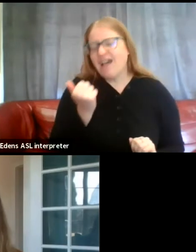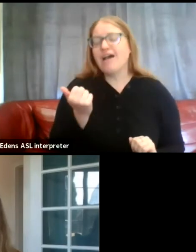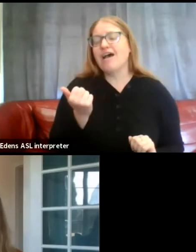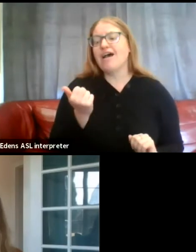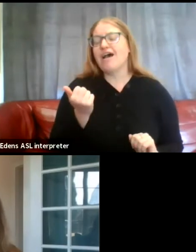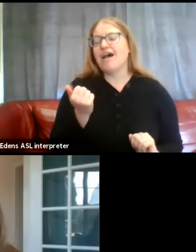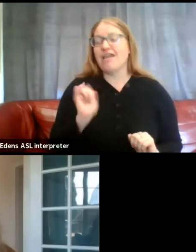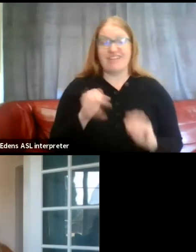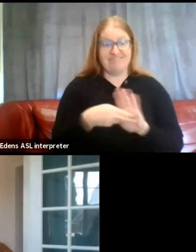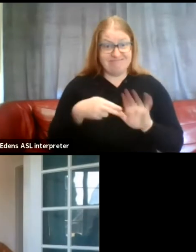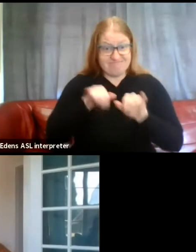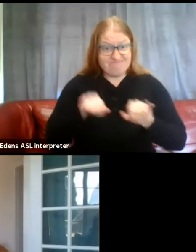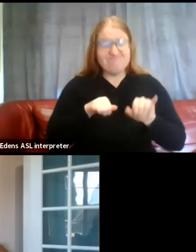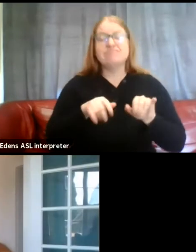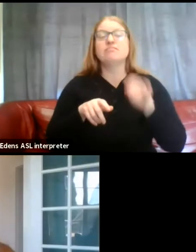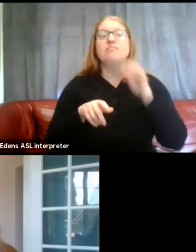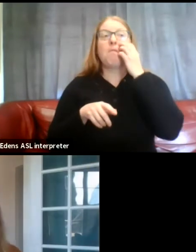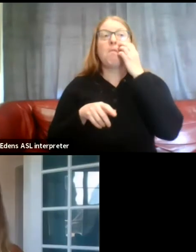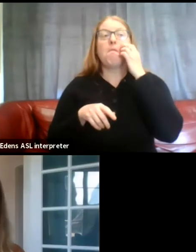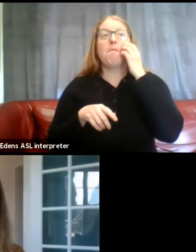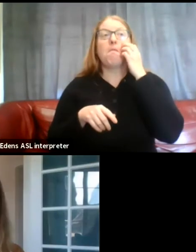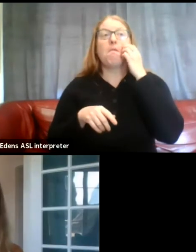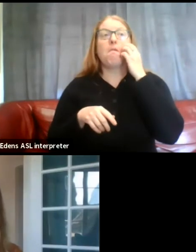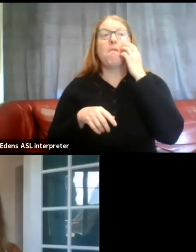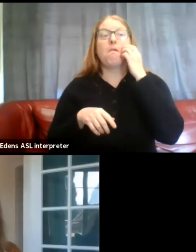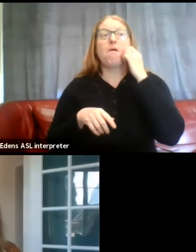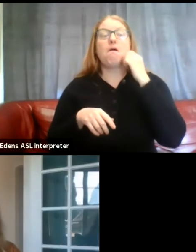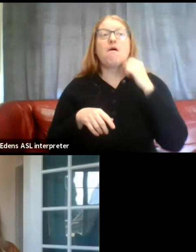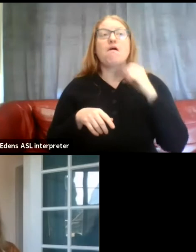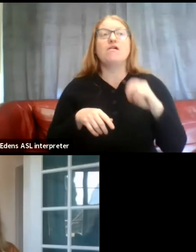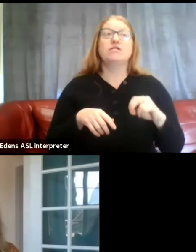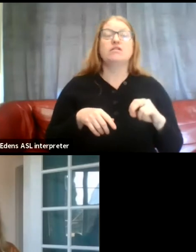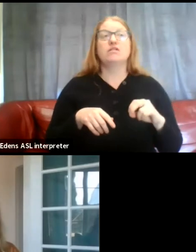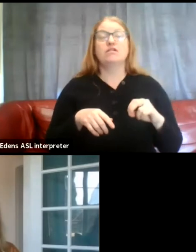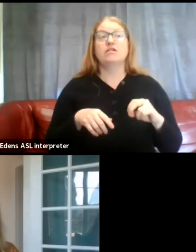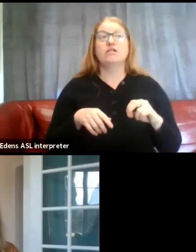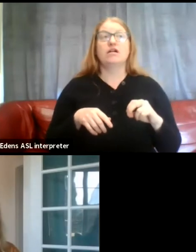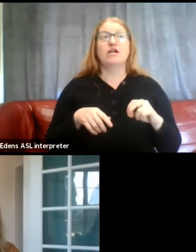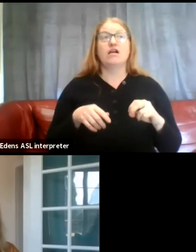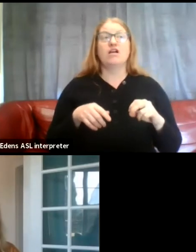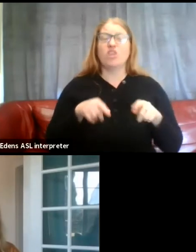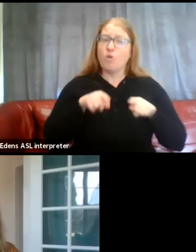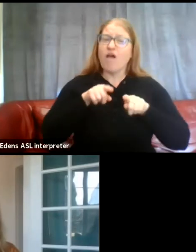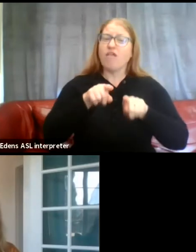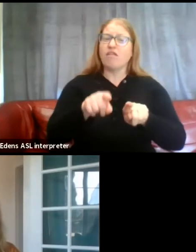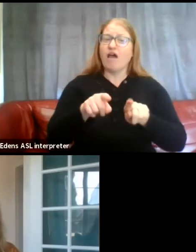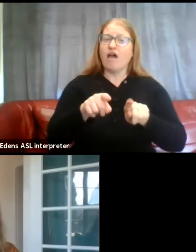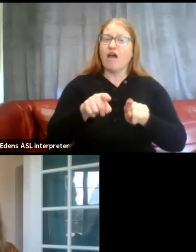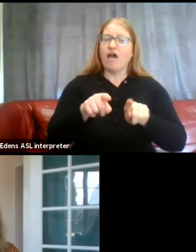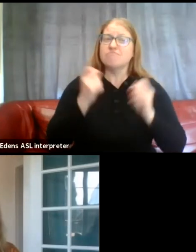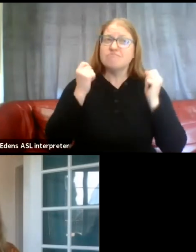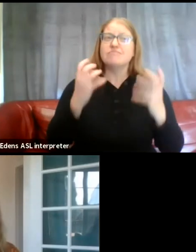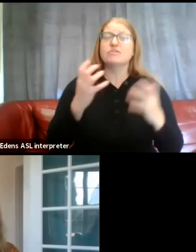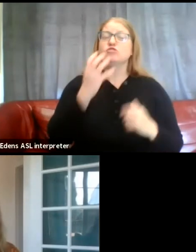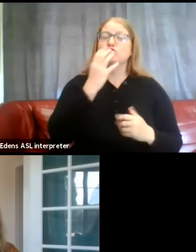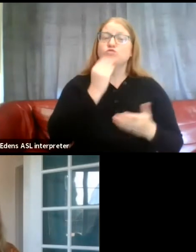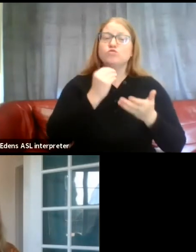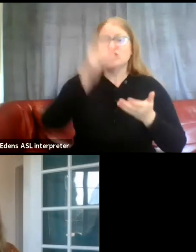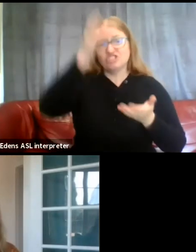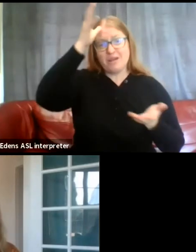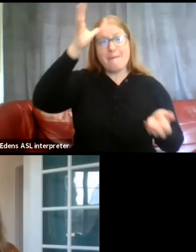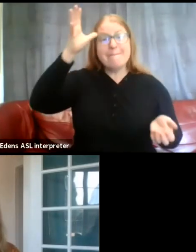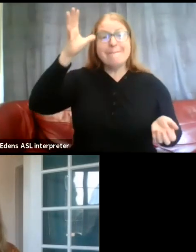stereotypes, I think, were allied with a lot of Jewish male writers for TV. So to the extent that they showed up on